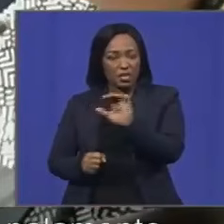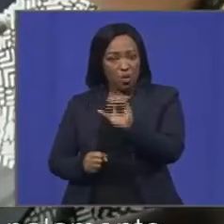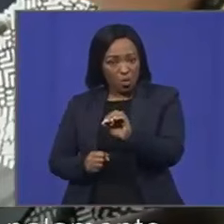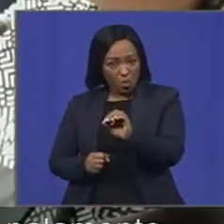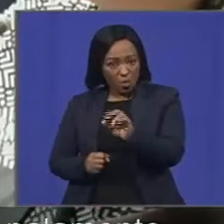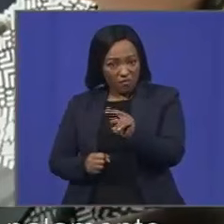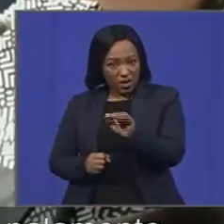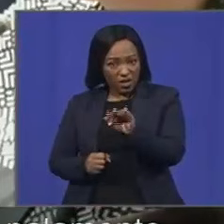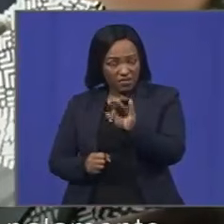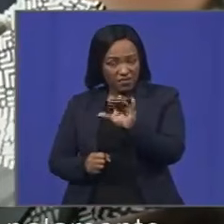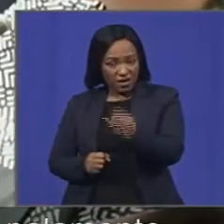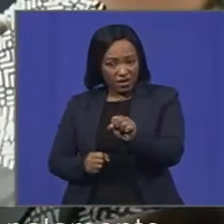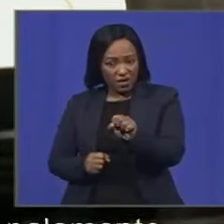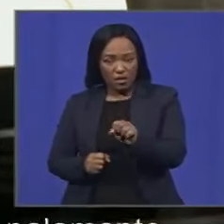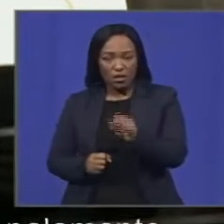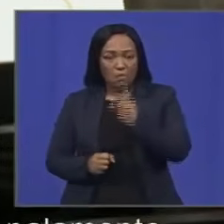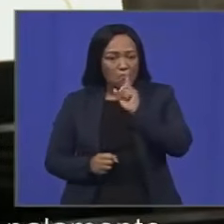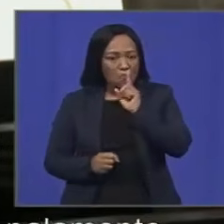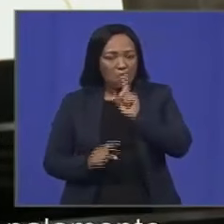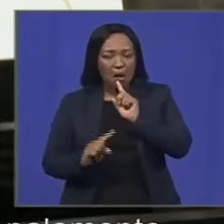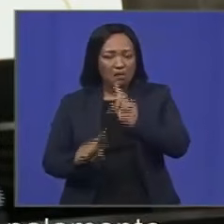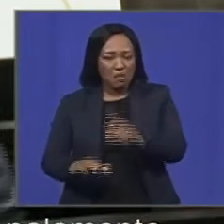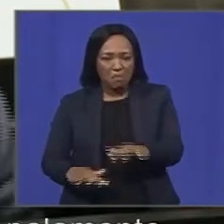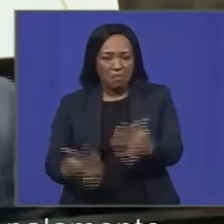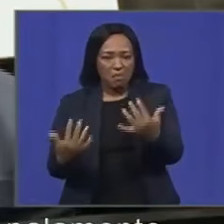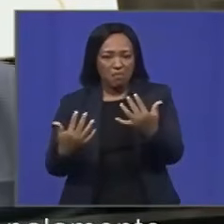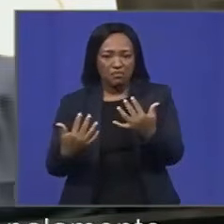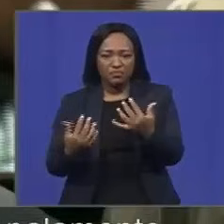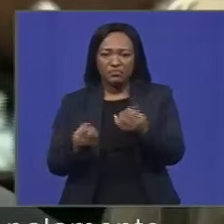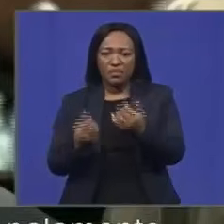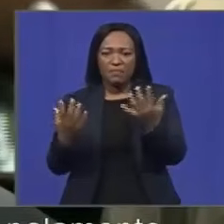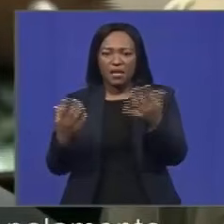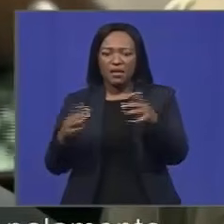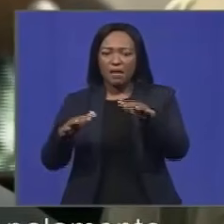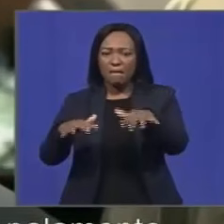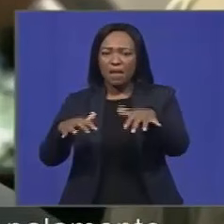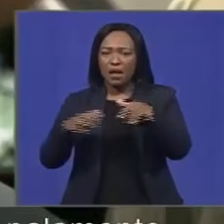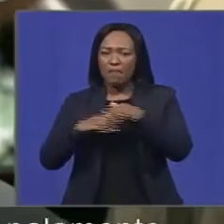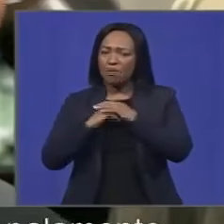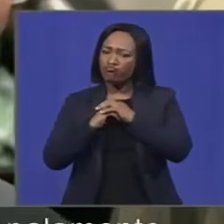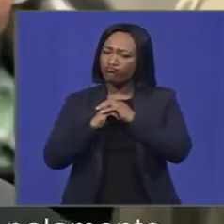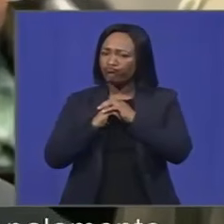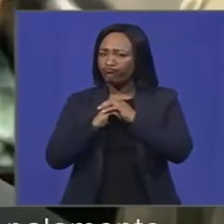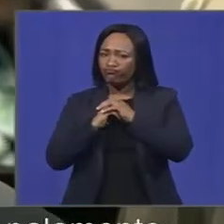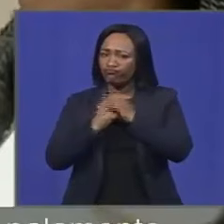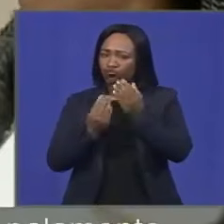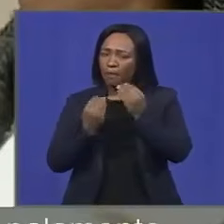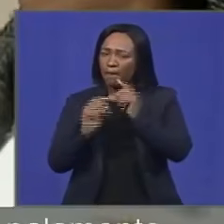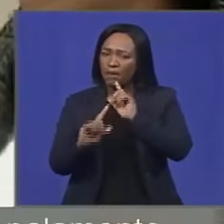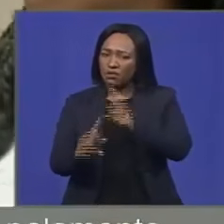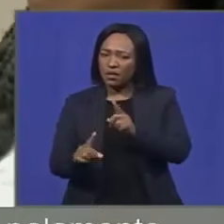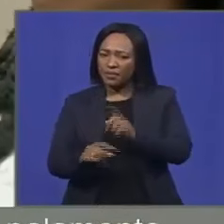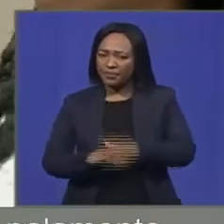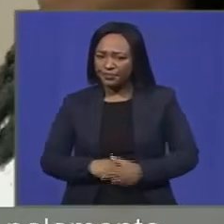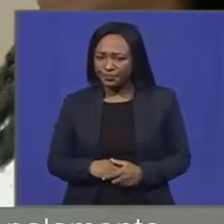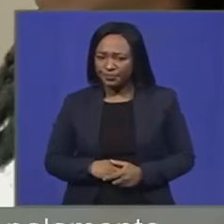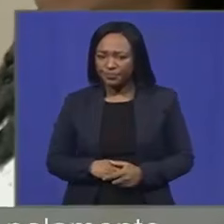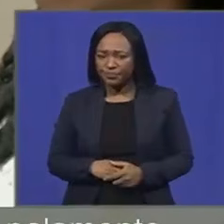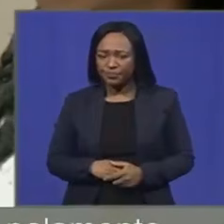NSFAS? Ga go ope yo a rabileng, mme se tlogela ba parlamente go swetsa karabo. What we effectively have